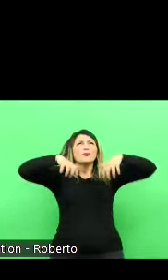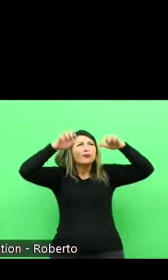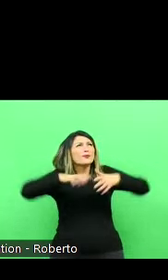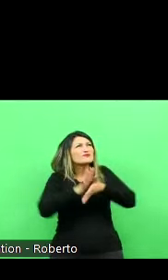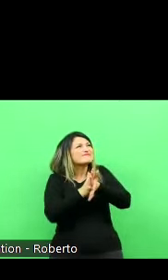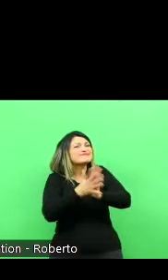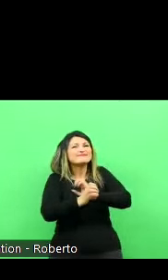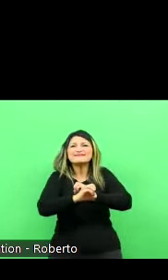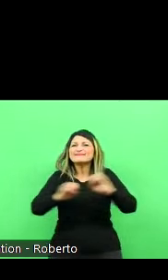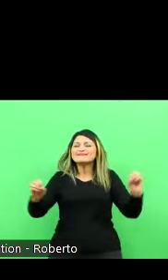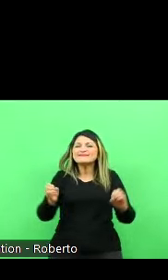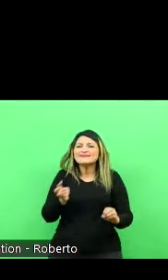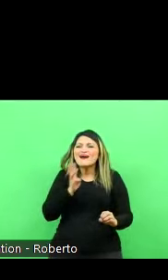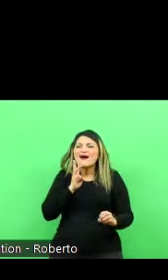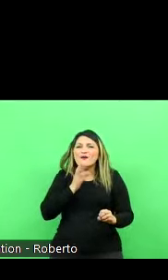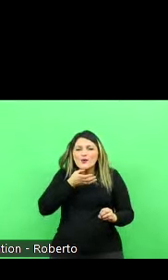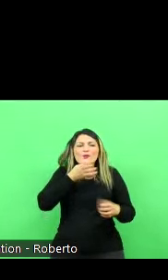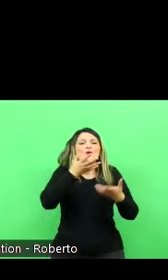extremely important.